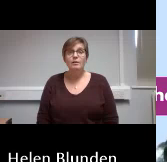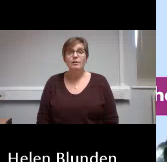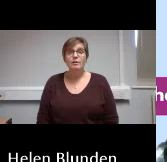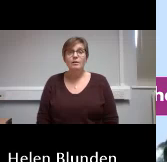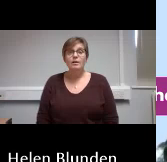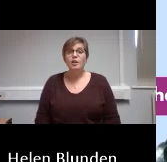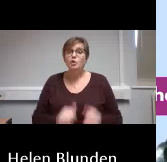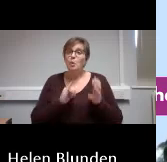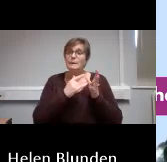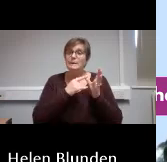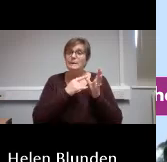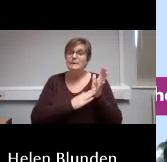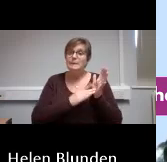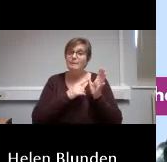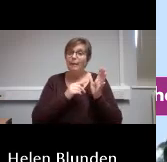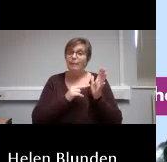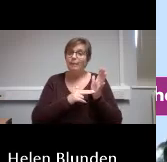Samantha.